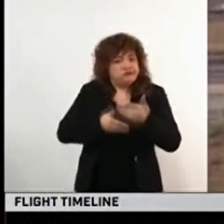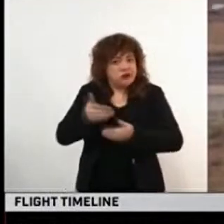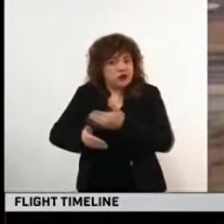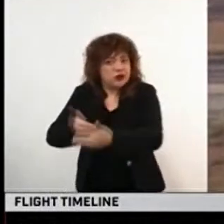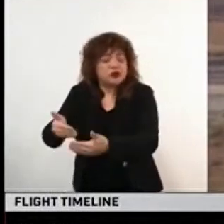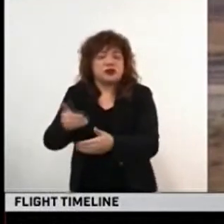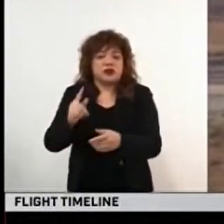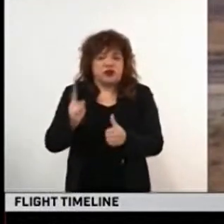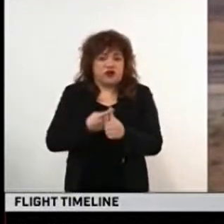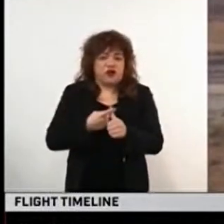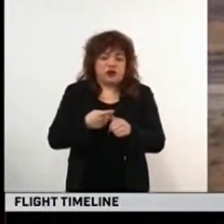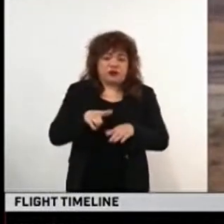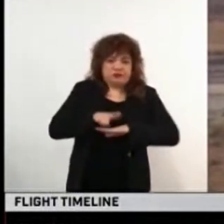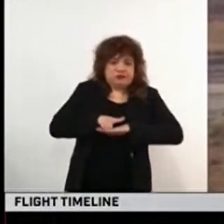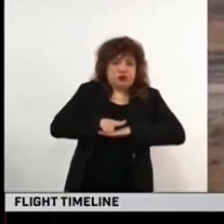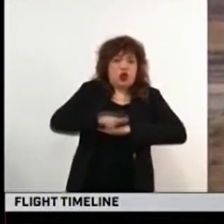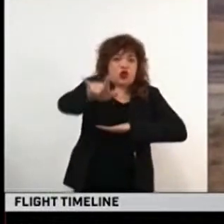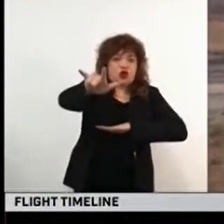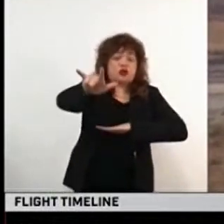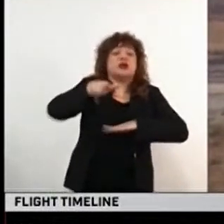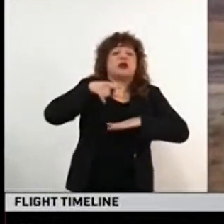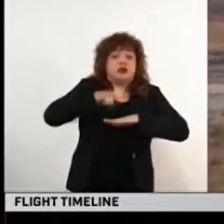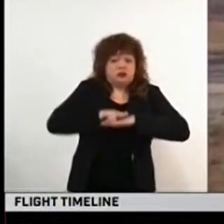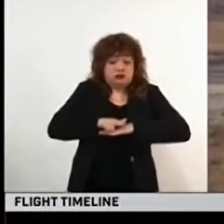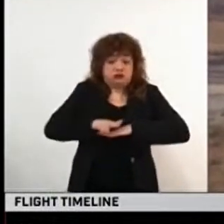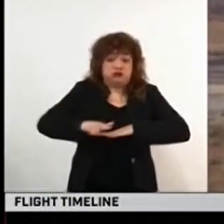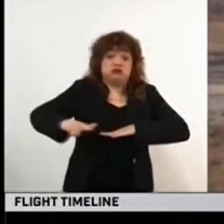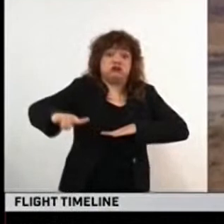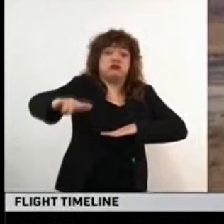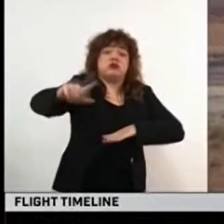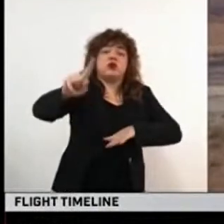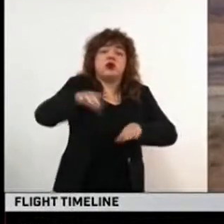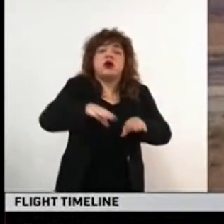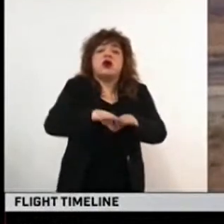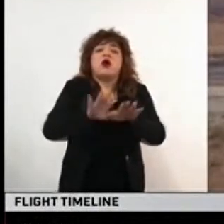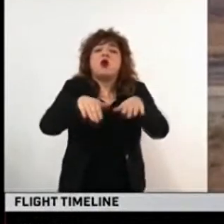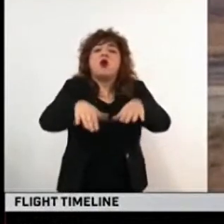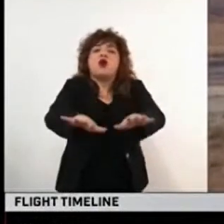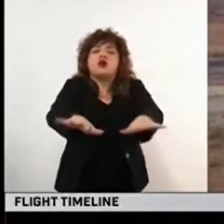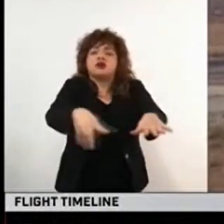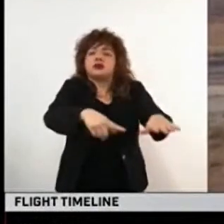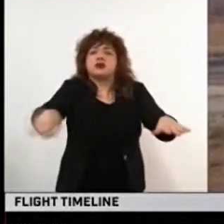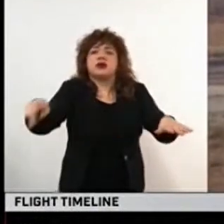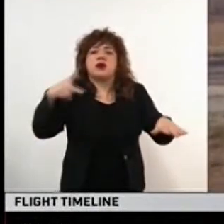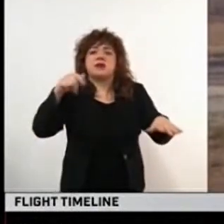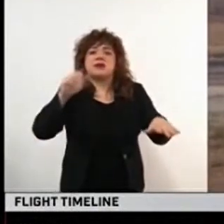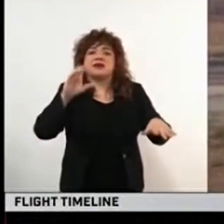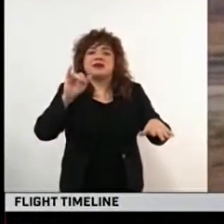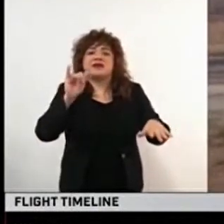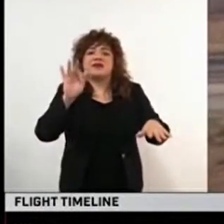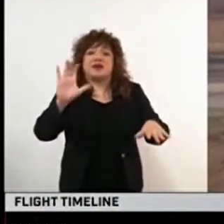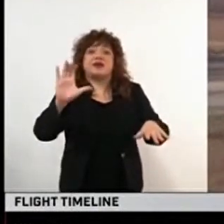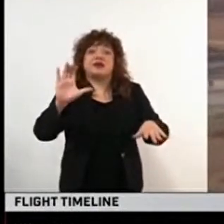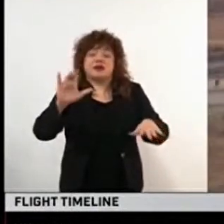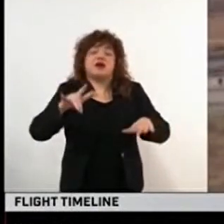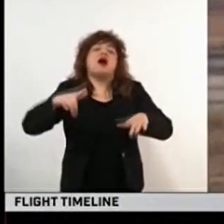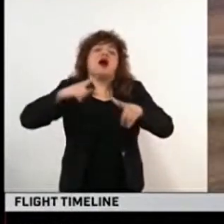over to our Pacific Ocean drop point, at which point we will release Launcher 1 to begin powered flight to orbit.